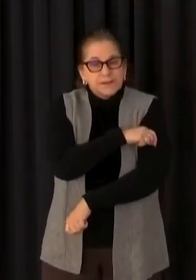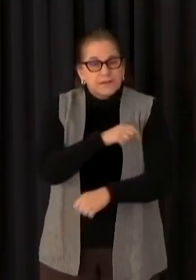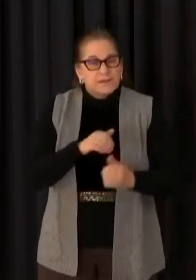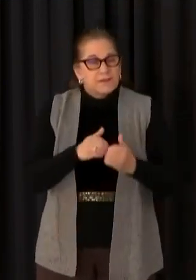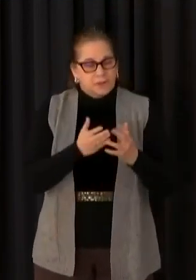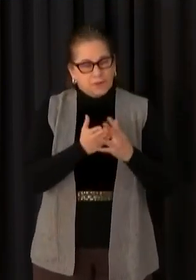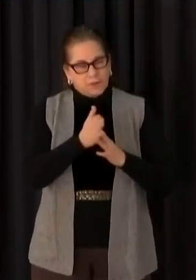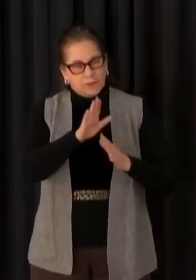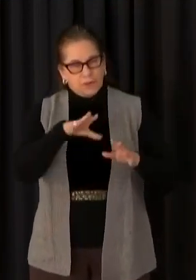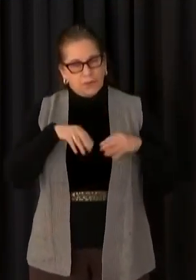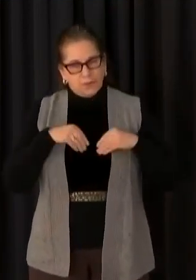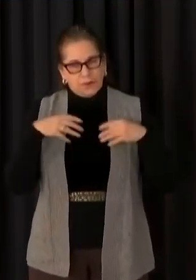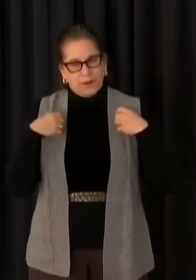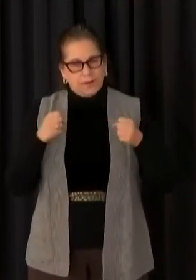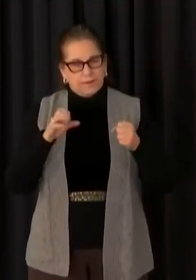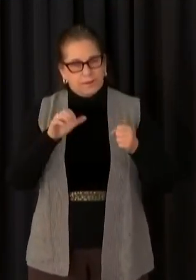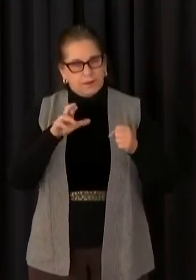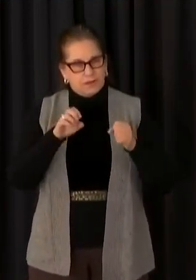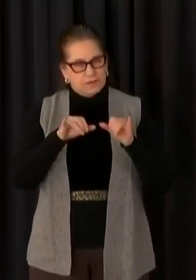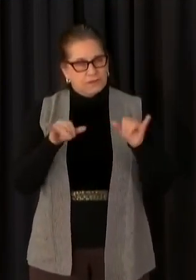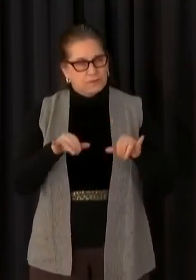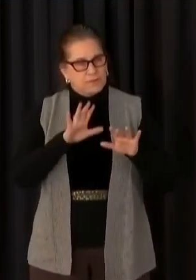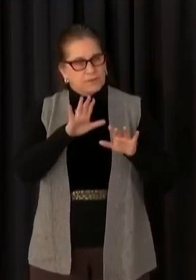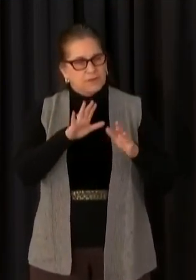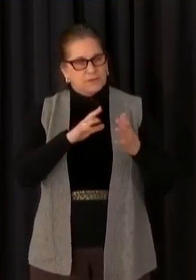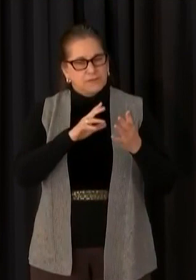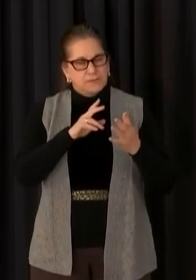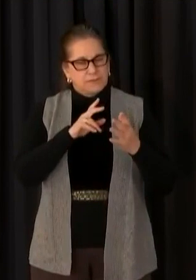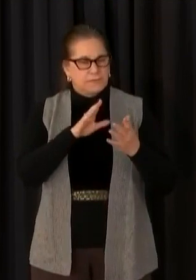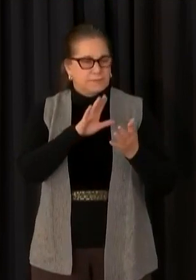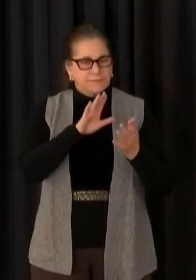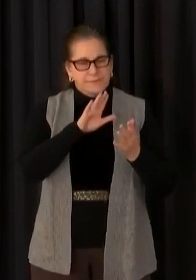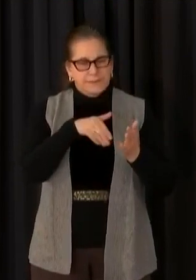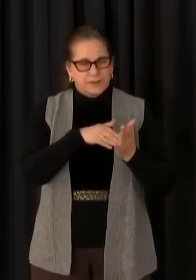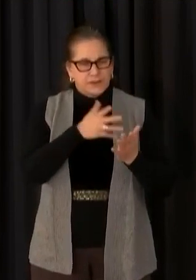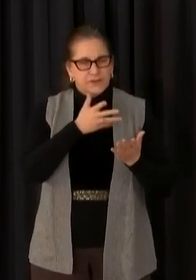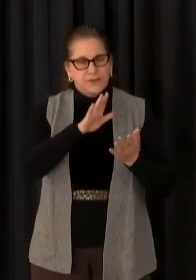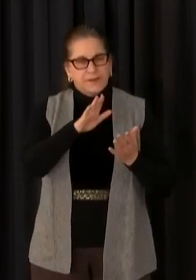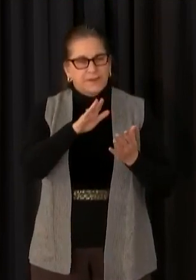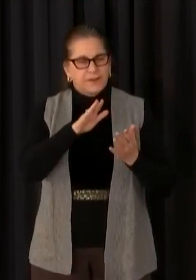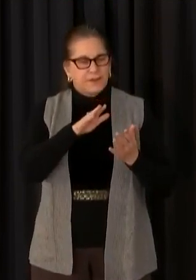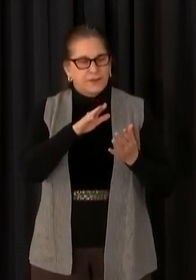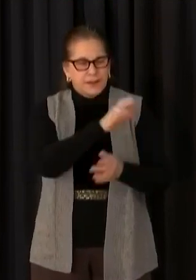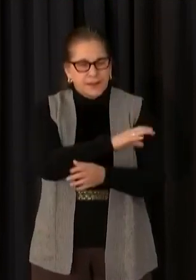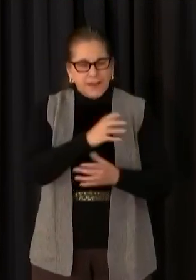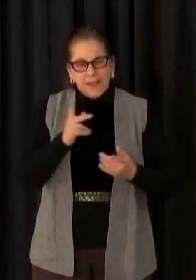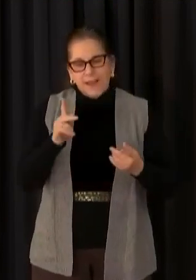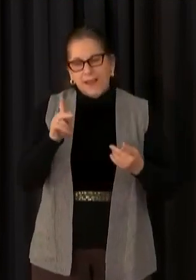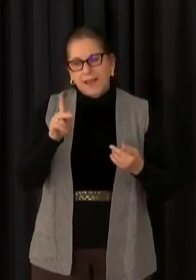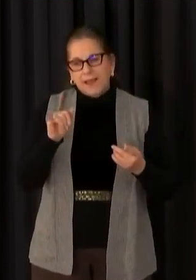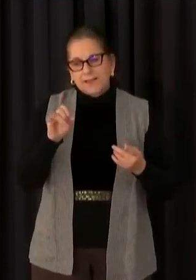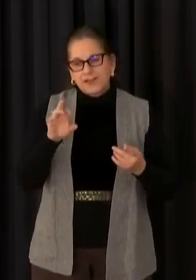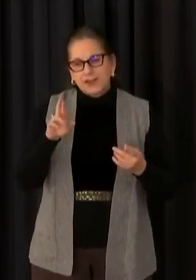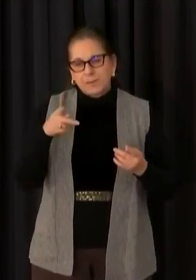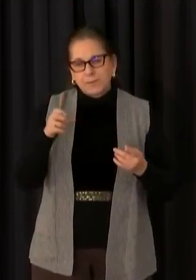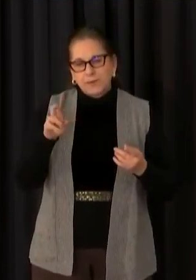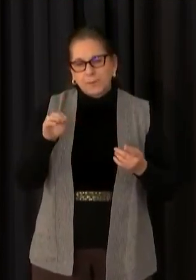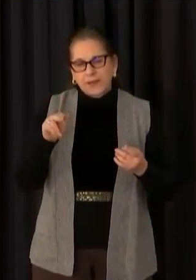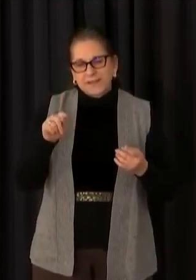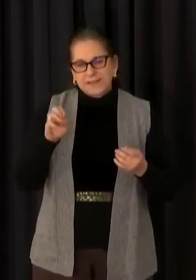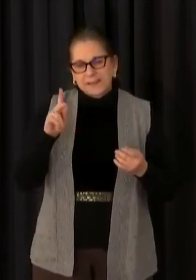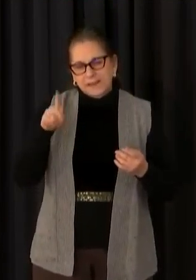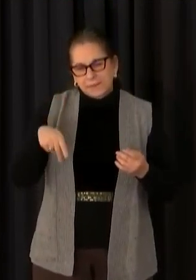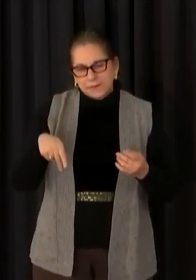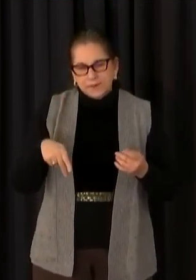So so that includes, when I say health systems, I mean like Kaiser, GW, Johns Hopkins, Sibley, who are reaching out